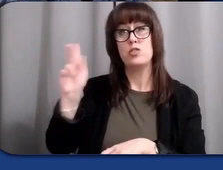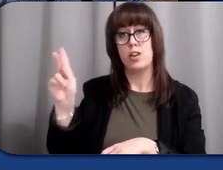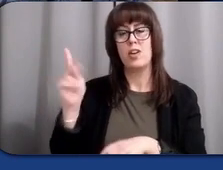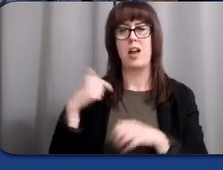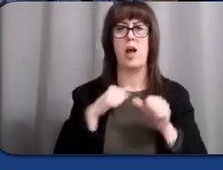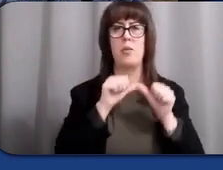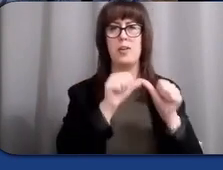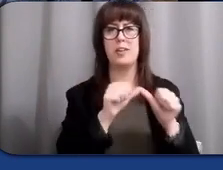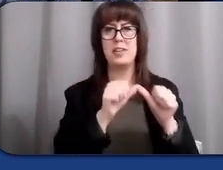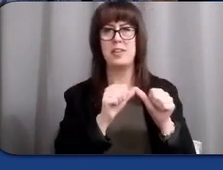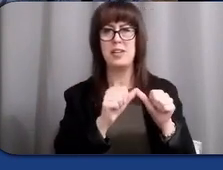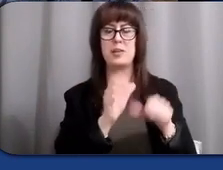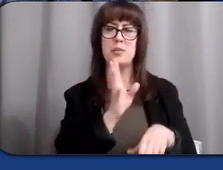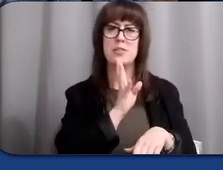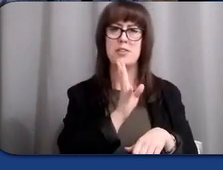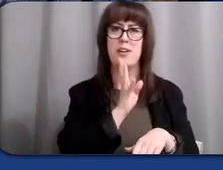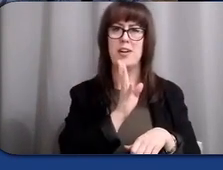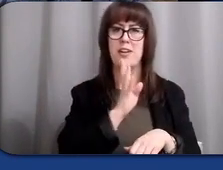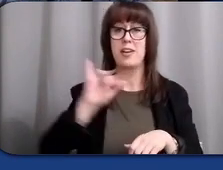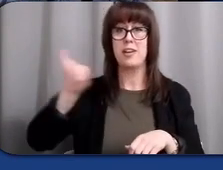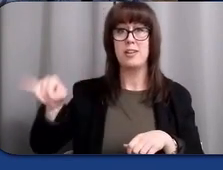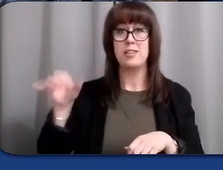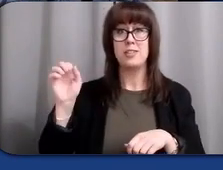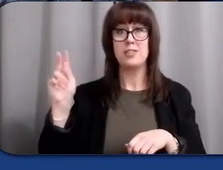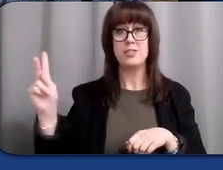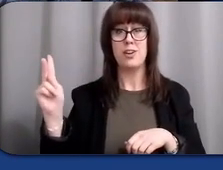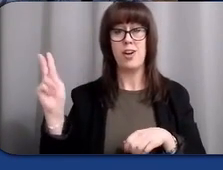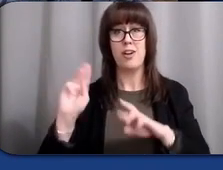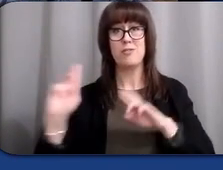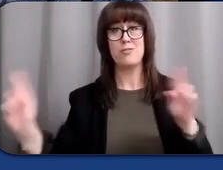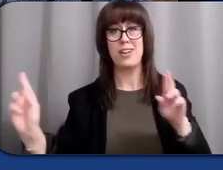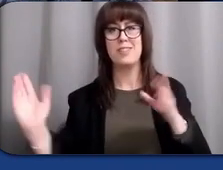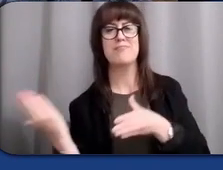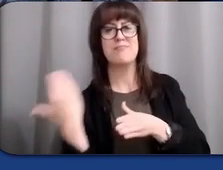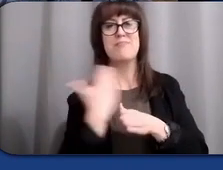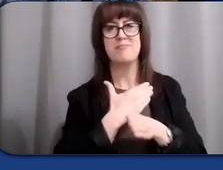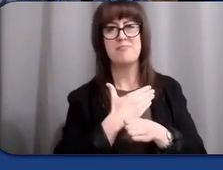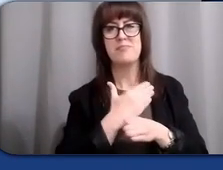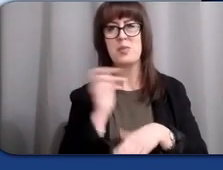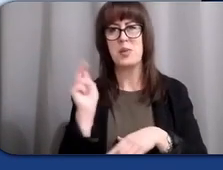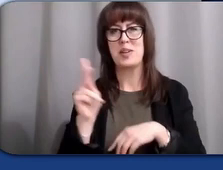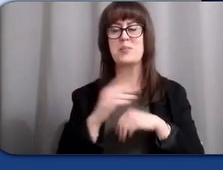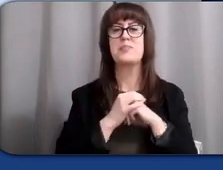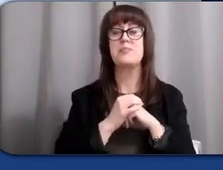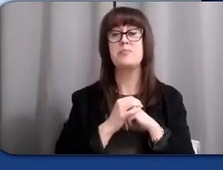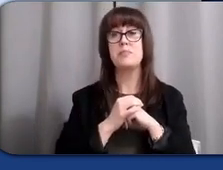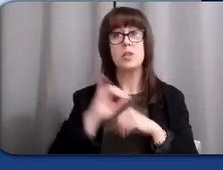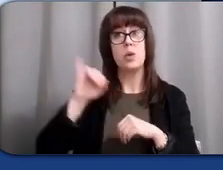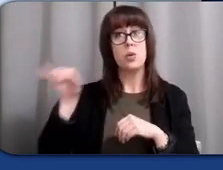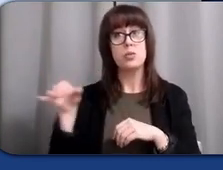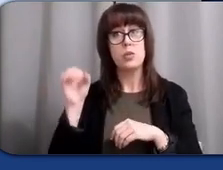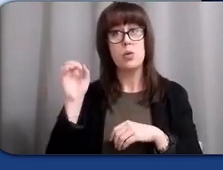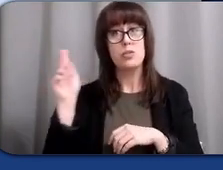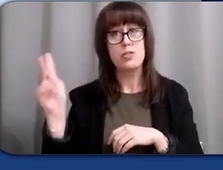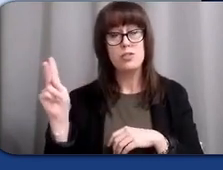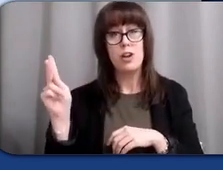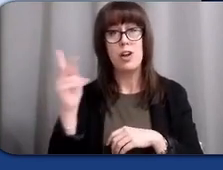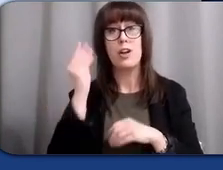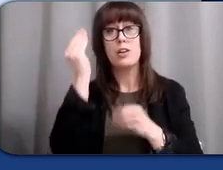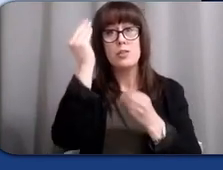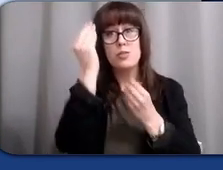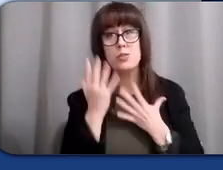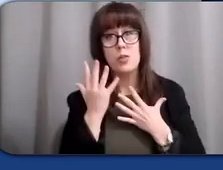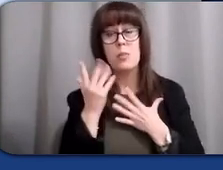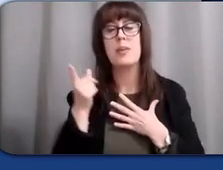point. What Jock told me about at this meeting was that he had started the Promised Land